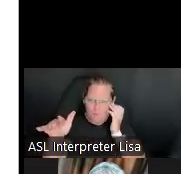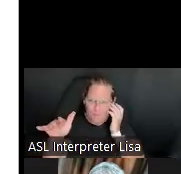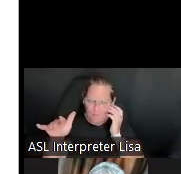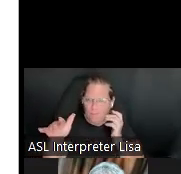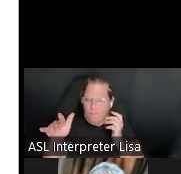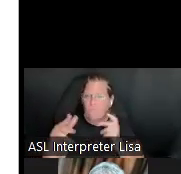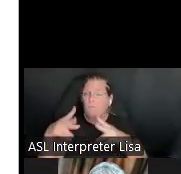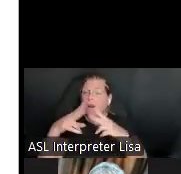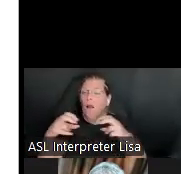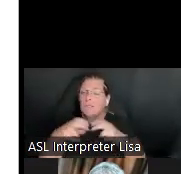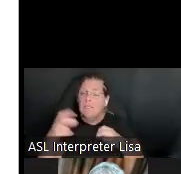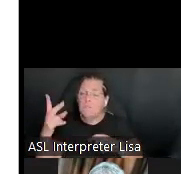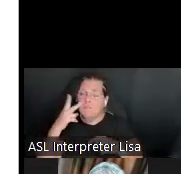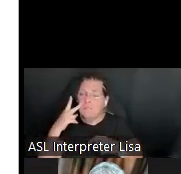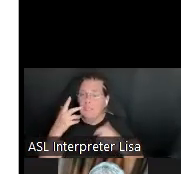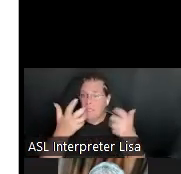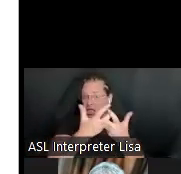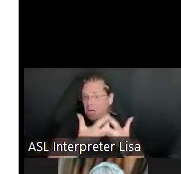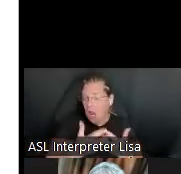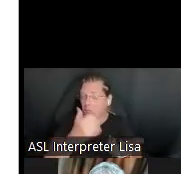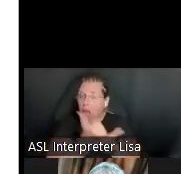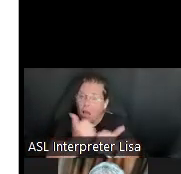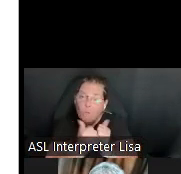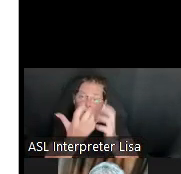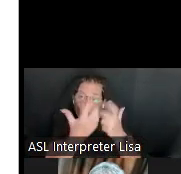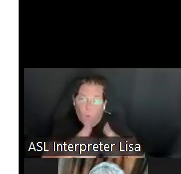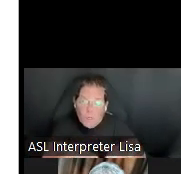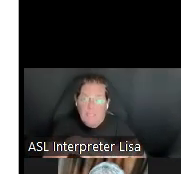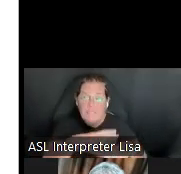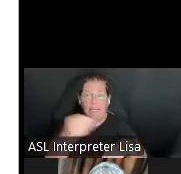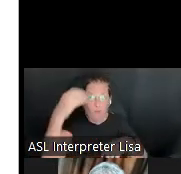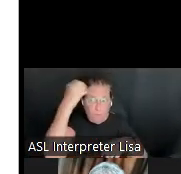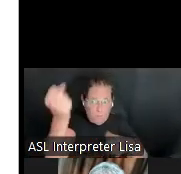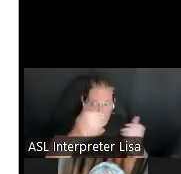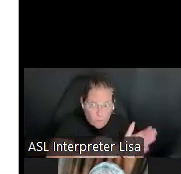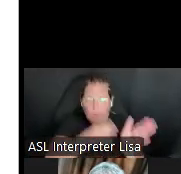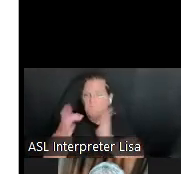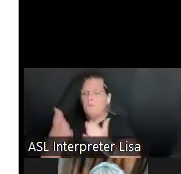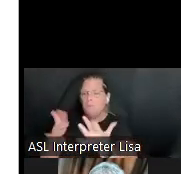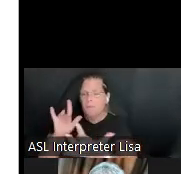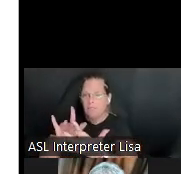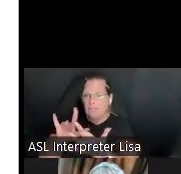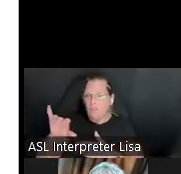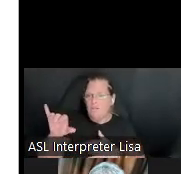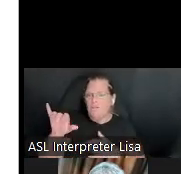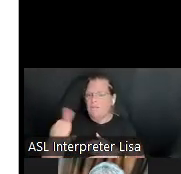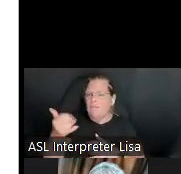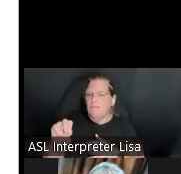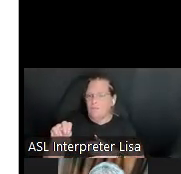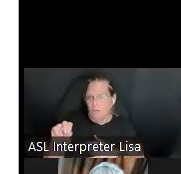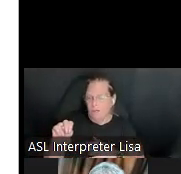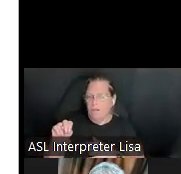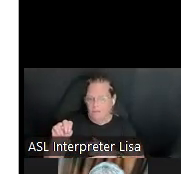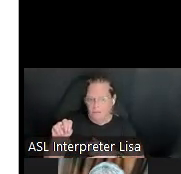an assessment to see if accommodations can help with organization and memory, and also suggested contacting Jan.